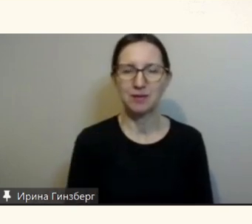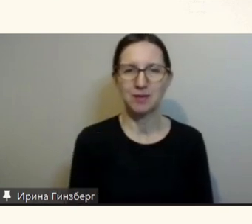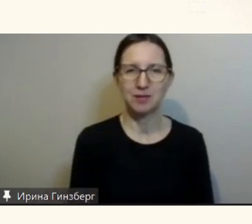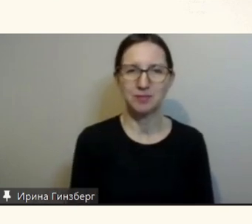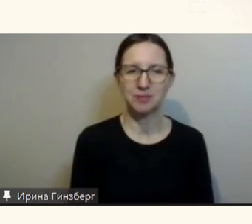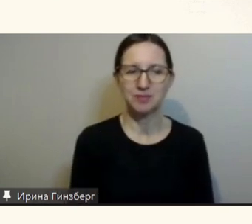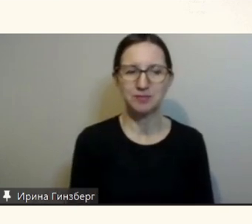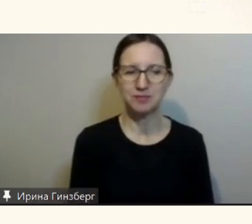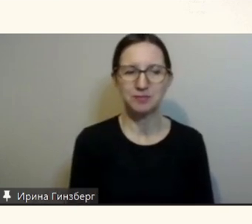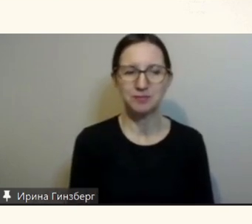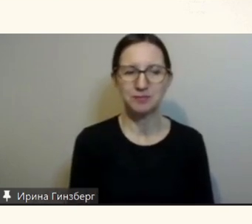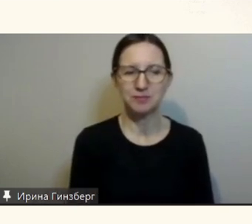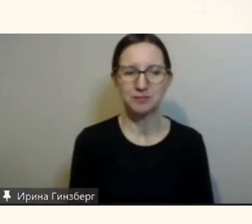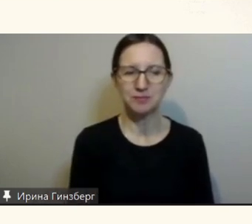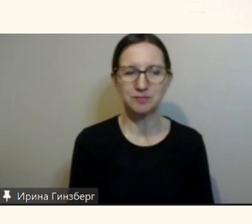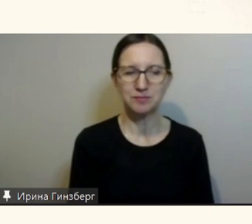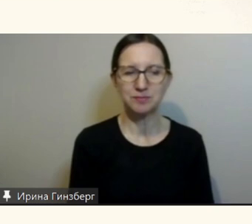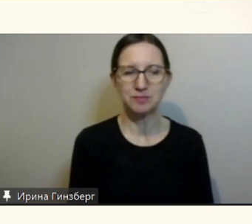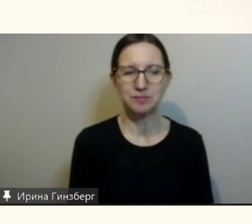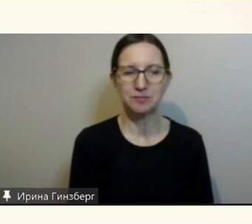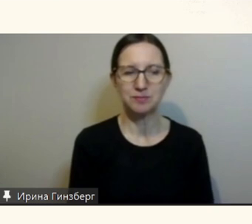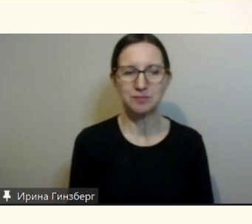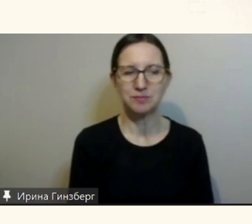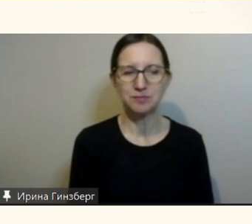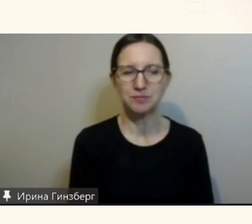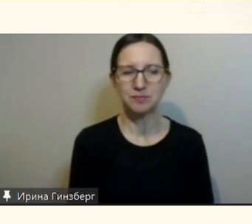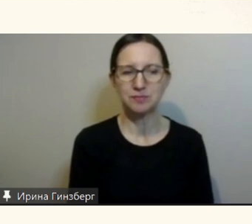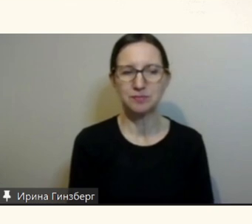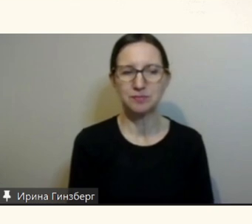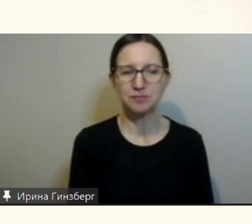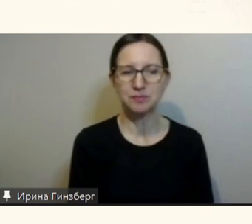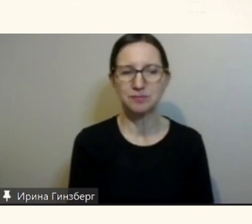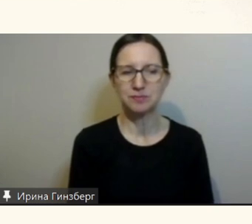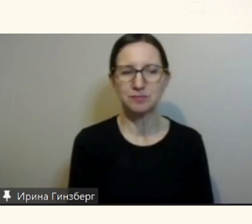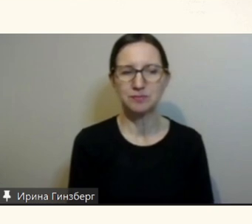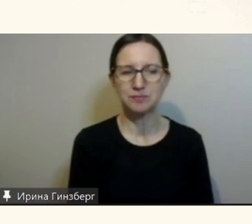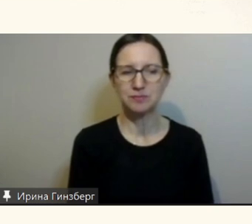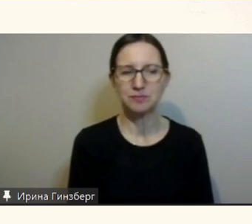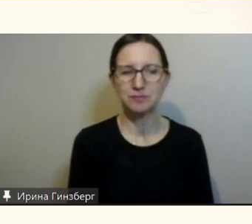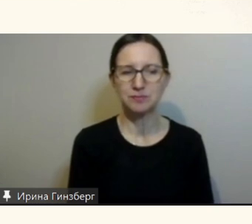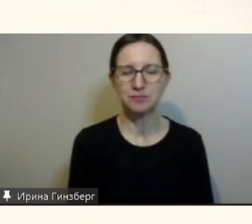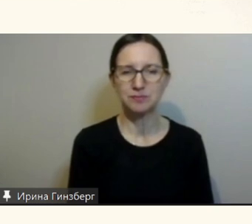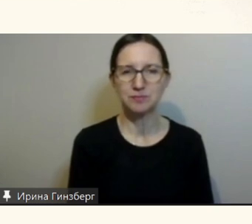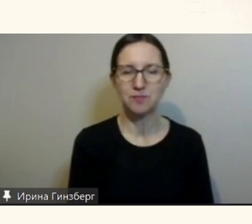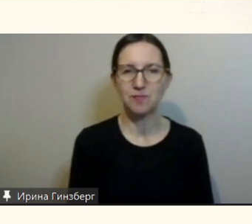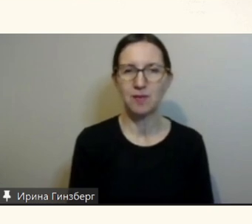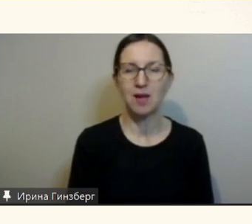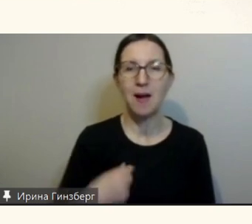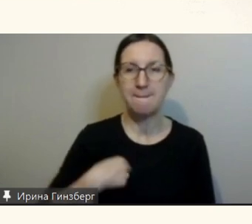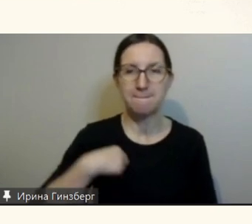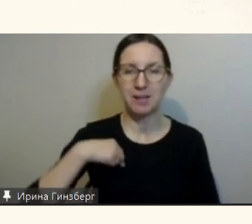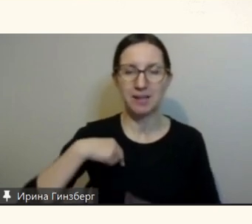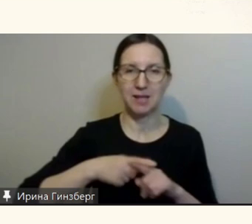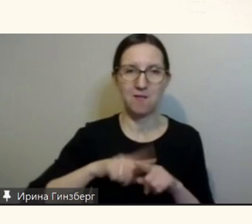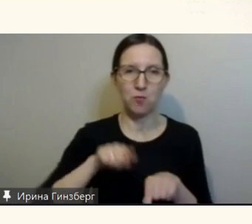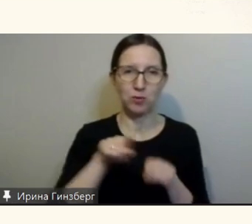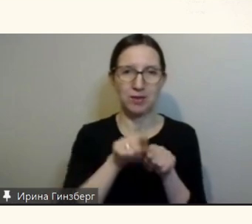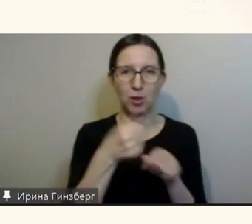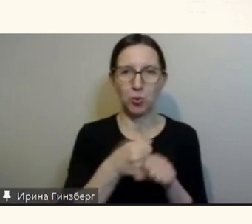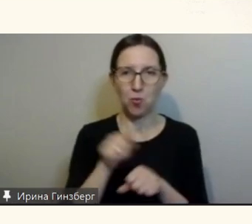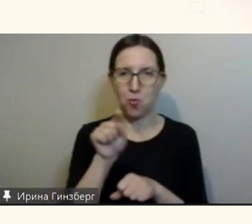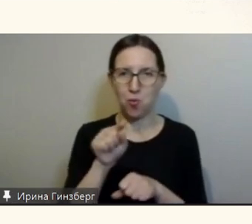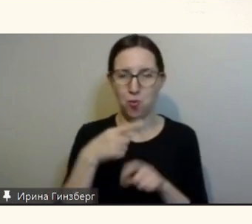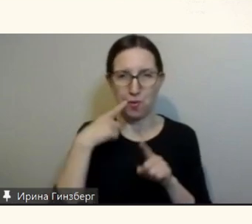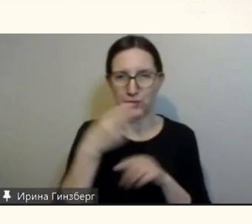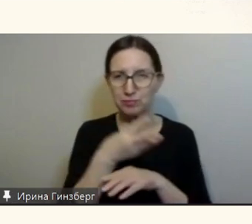how our journey towards that dot. And in the next image, you will see that dot is actually a little pool of